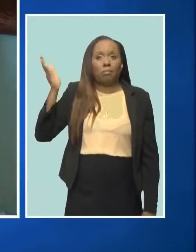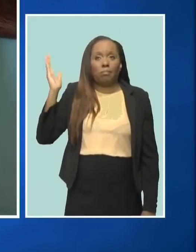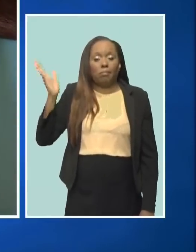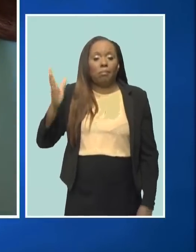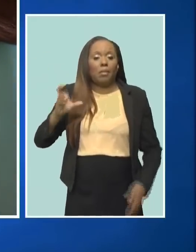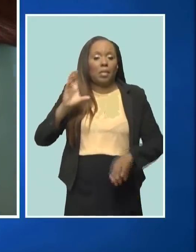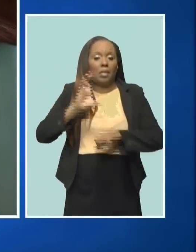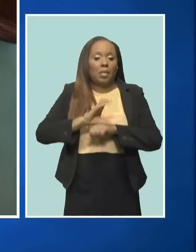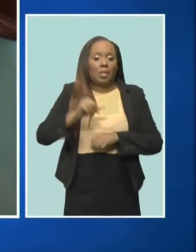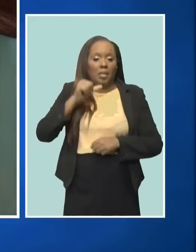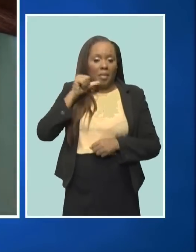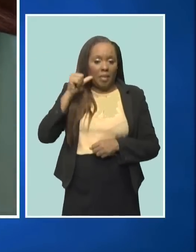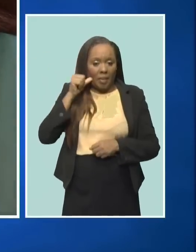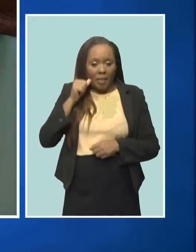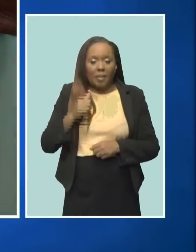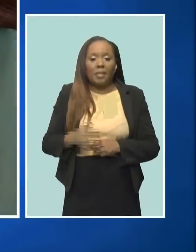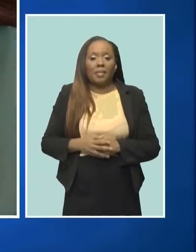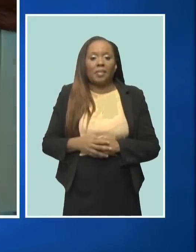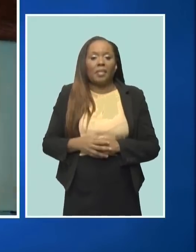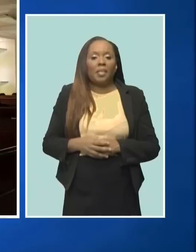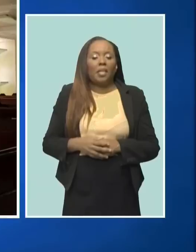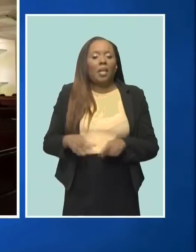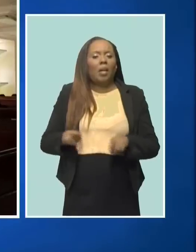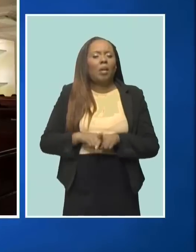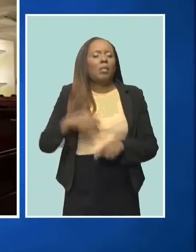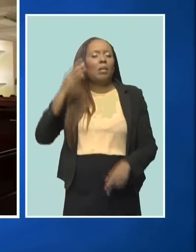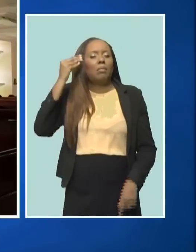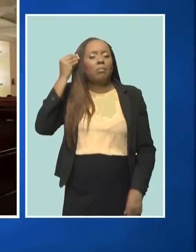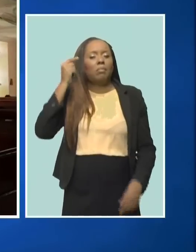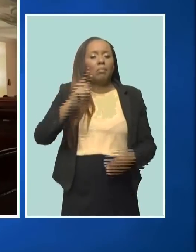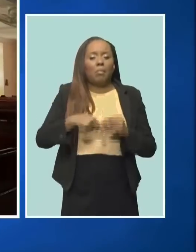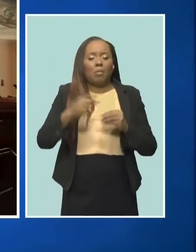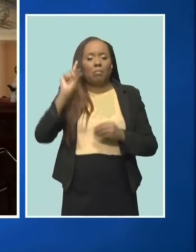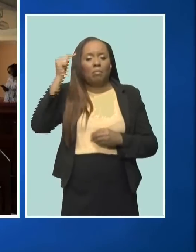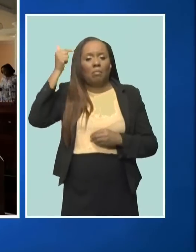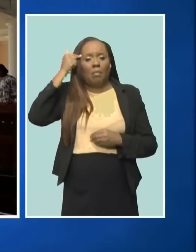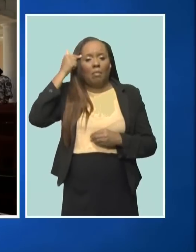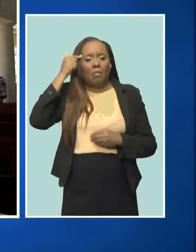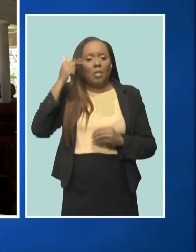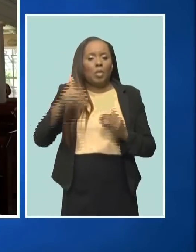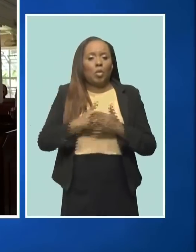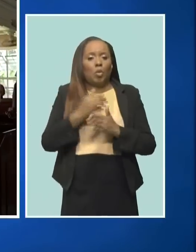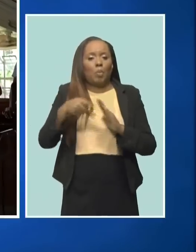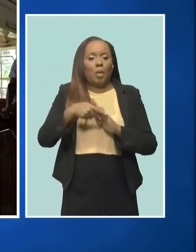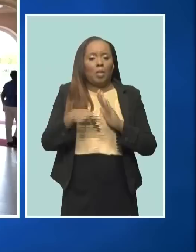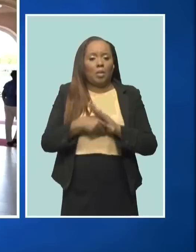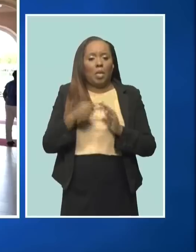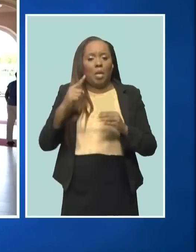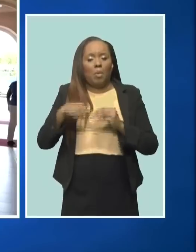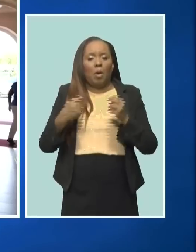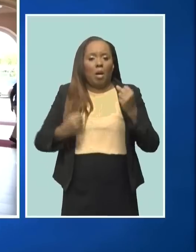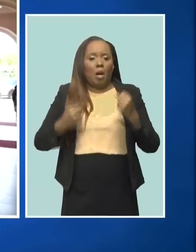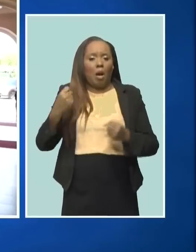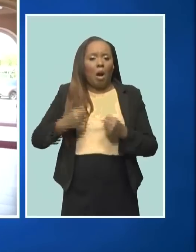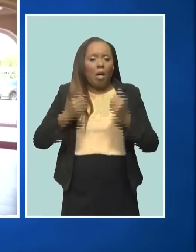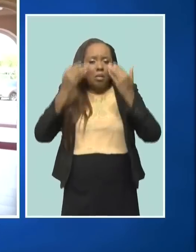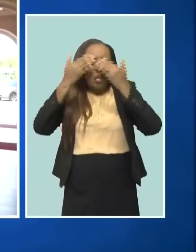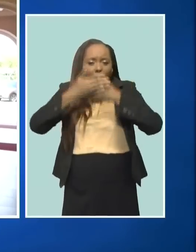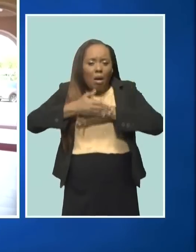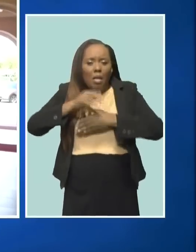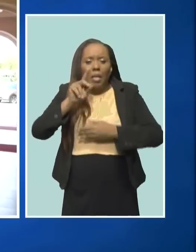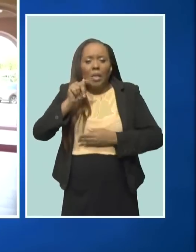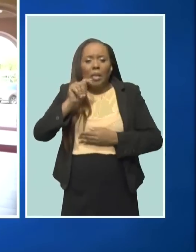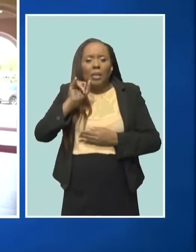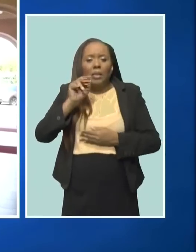Parish Church. He also made his thoughts known about government's new policy on vehicle tints. The Reverend believes motorists should remove the